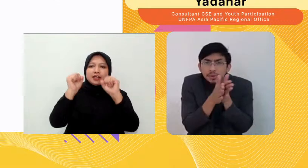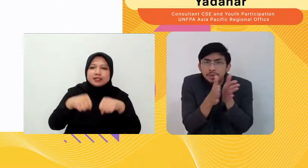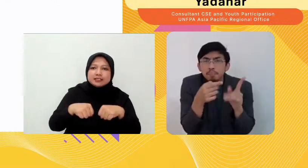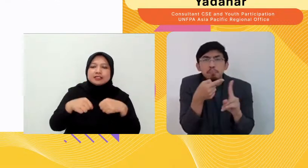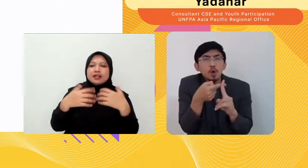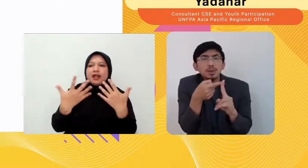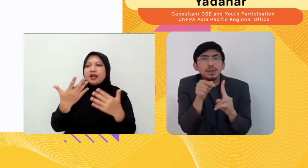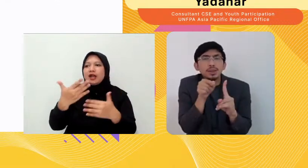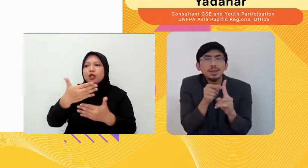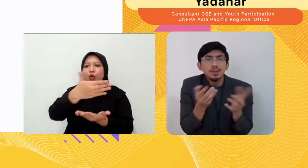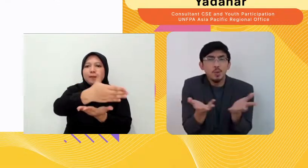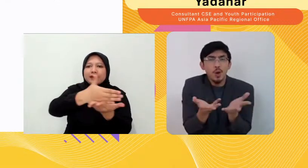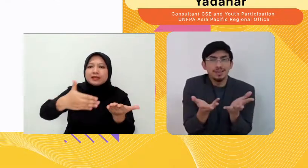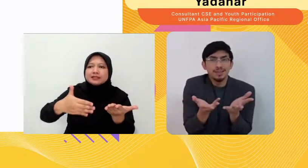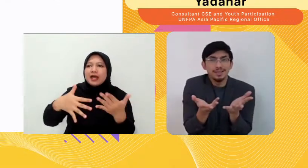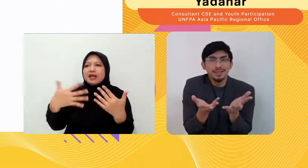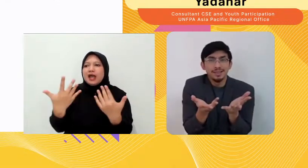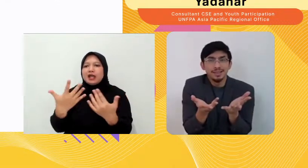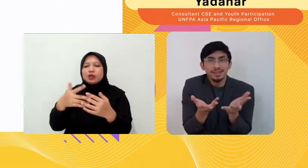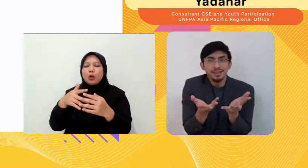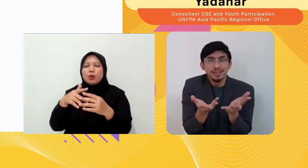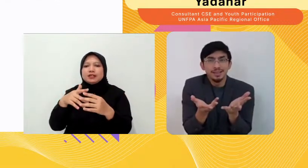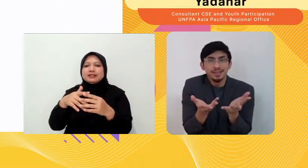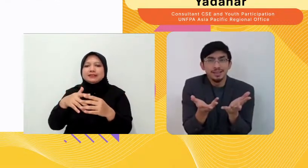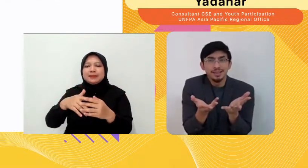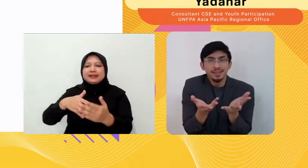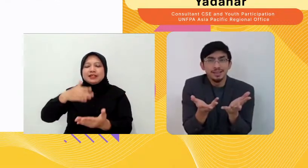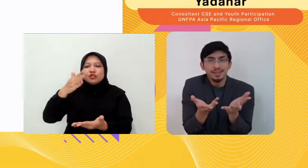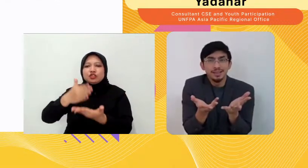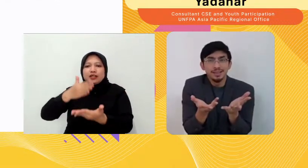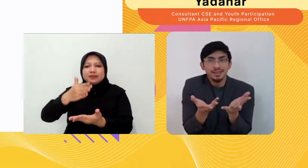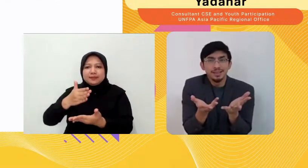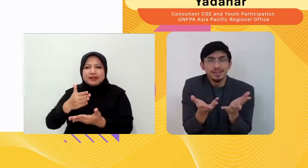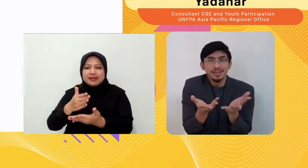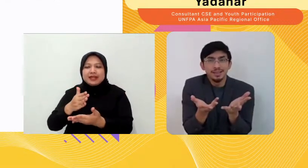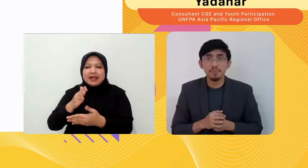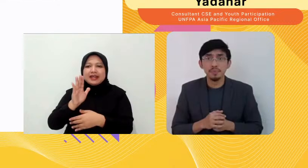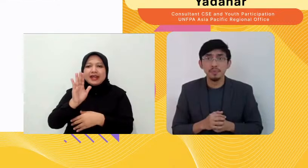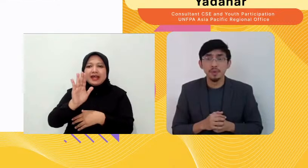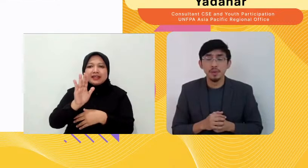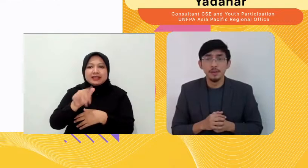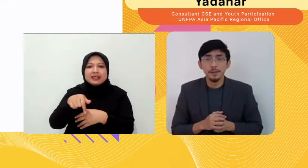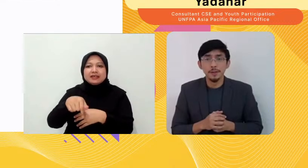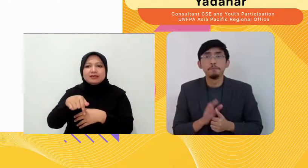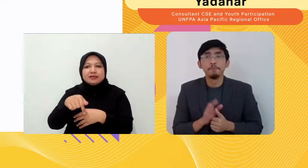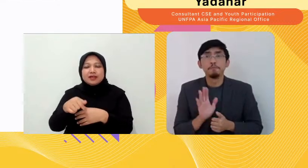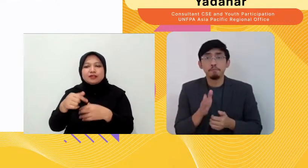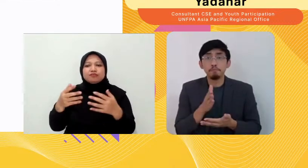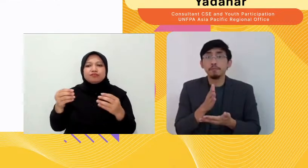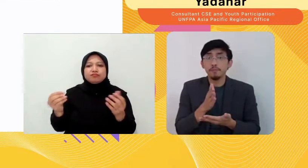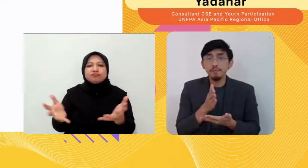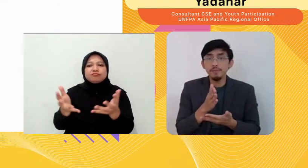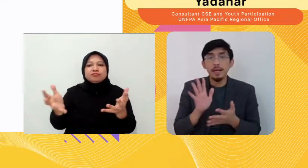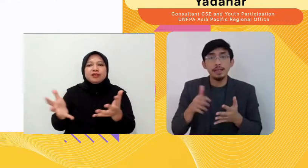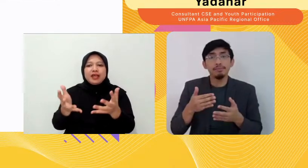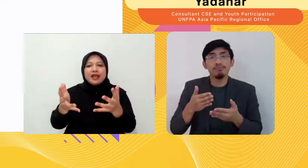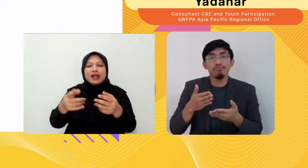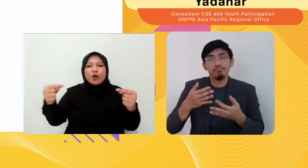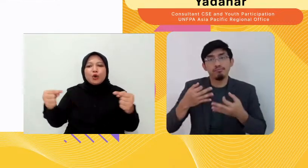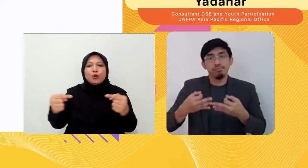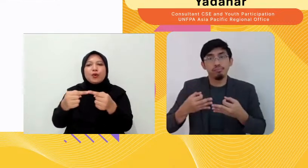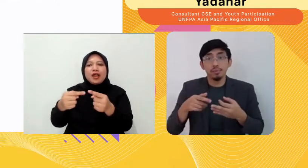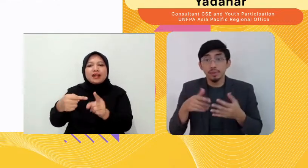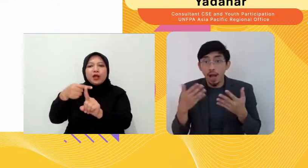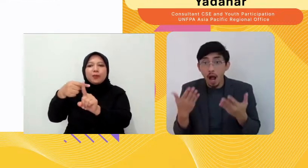and judgment. And DSE should also emphasize the importance of like forming the healthy relationships and the role of